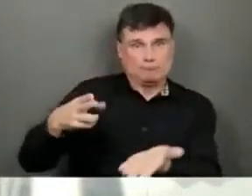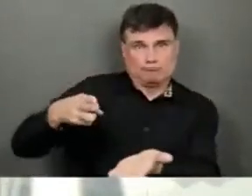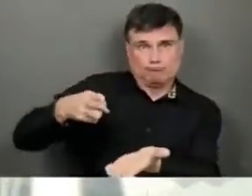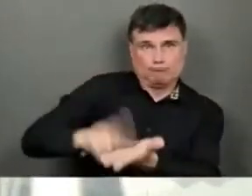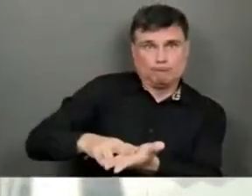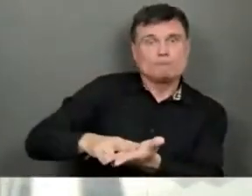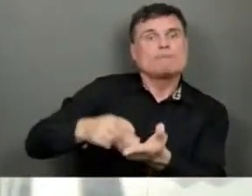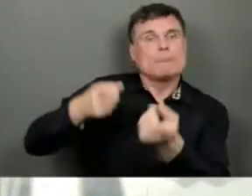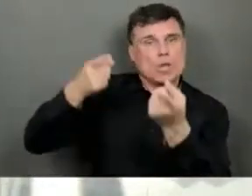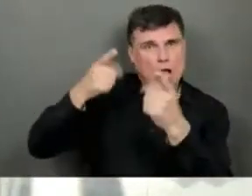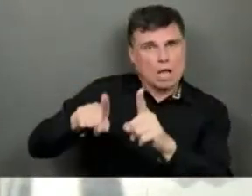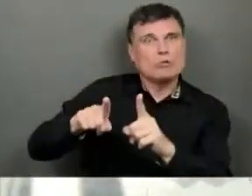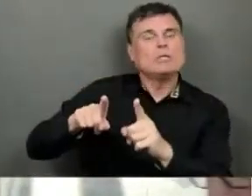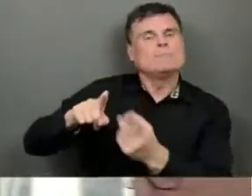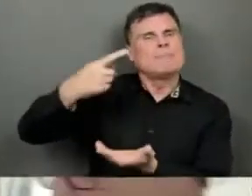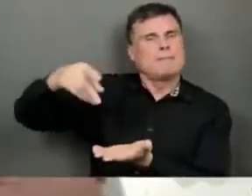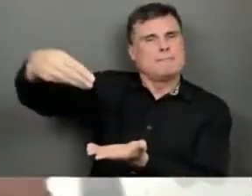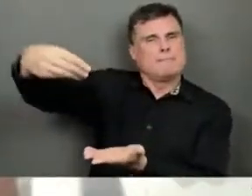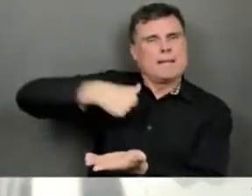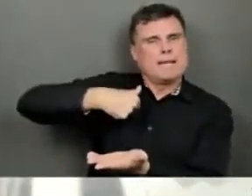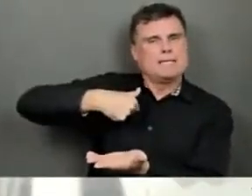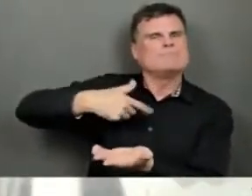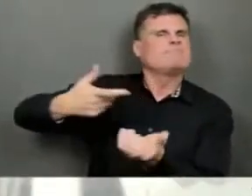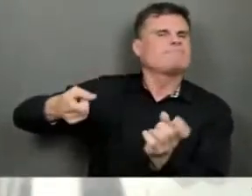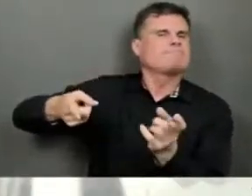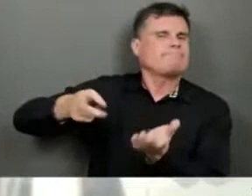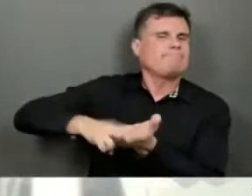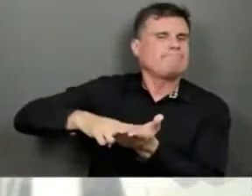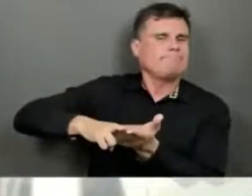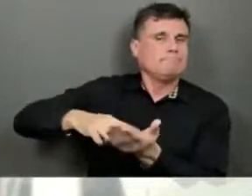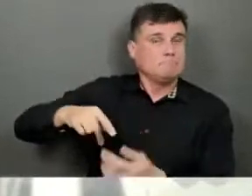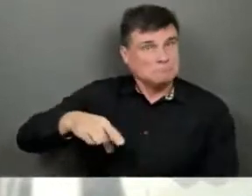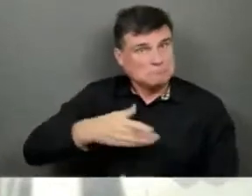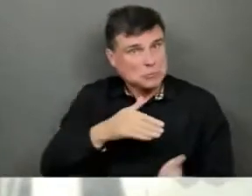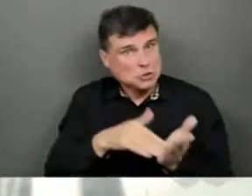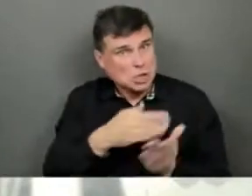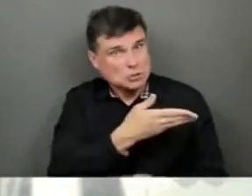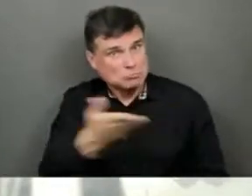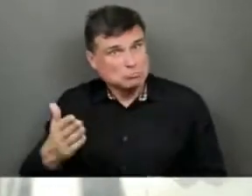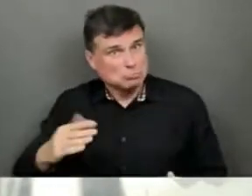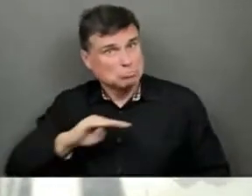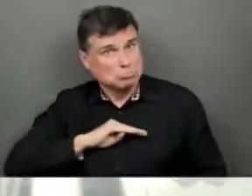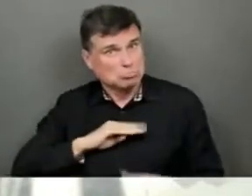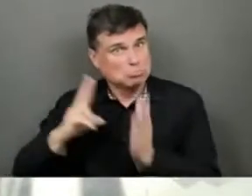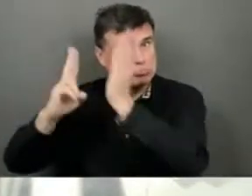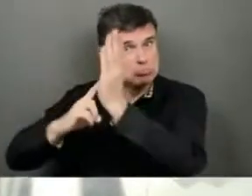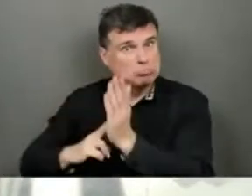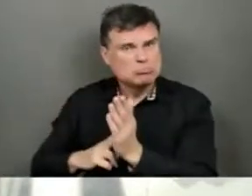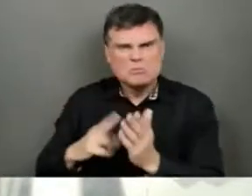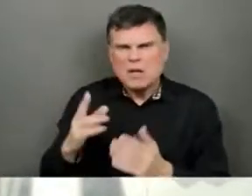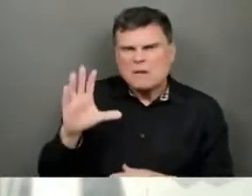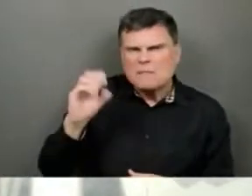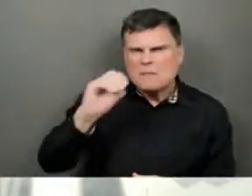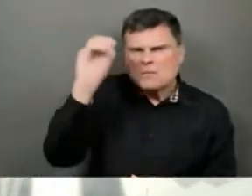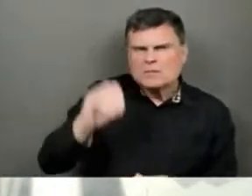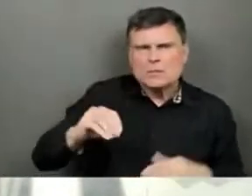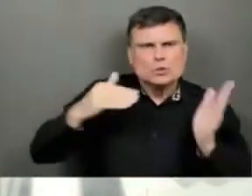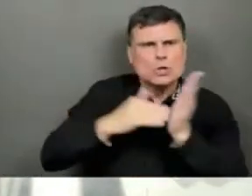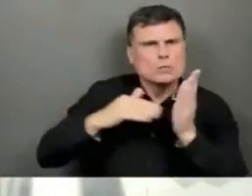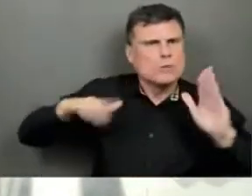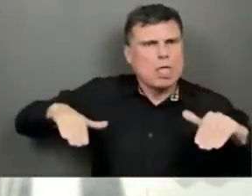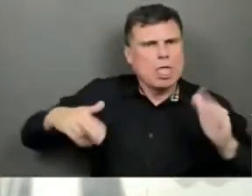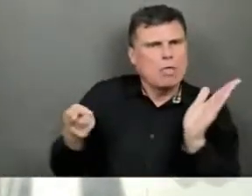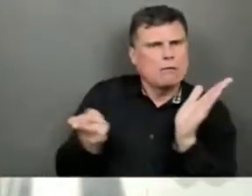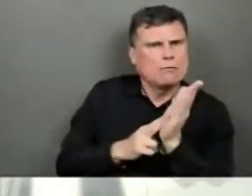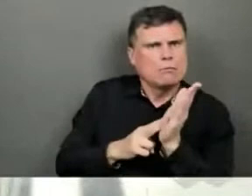model, are you happy, or what's your thoughts about the number who have, and about 50% still have not? So what does that say